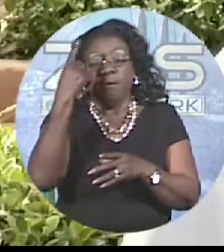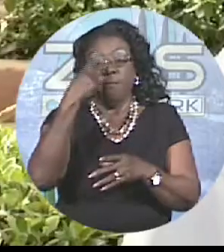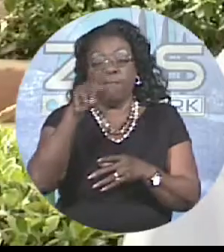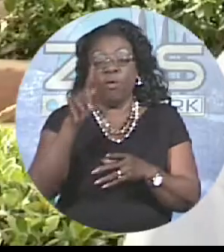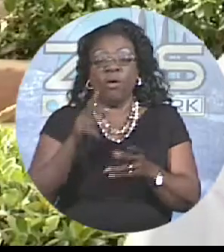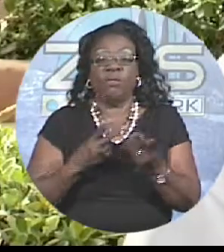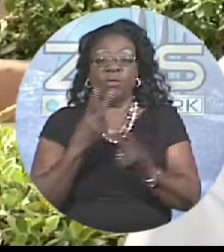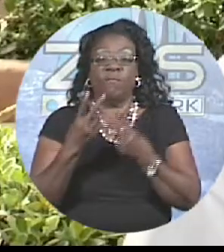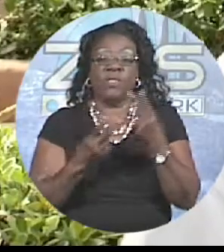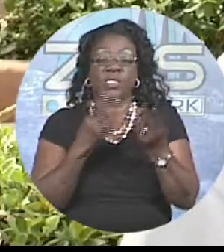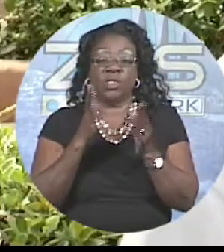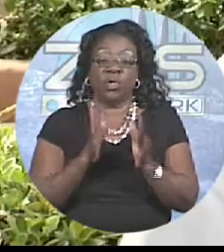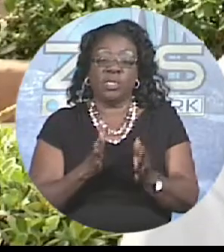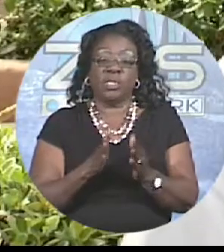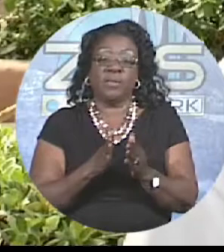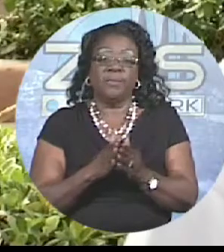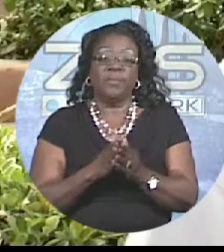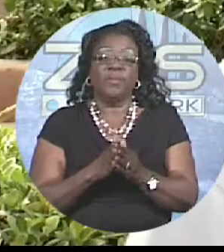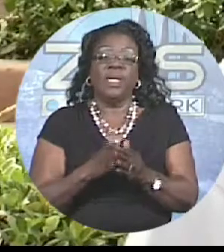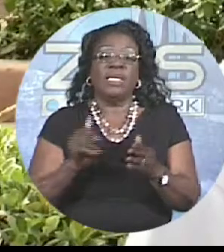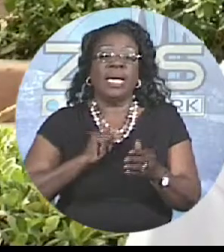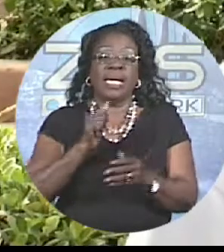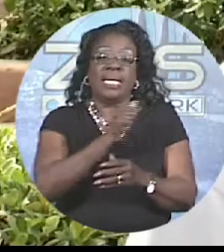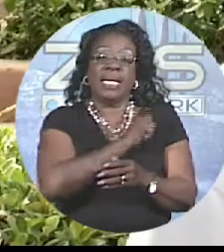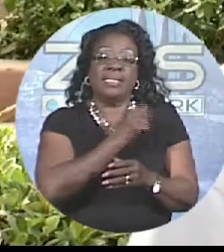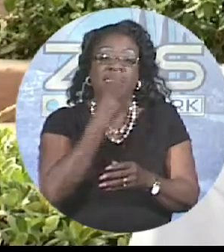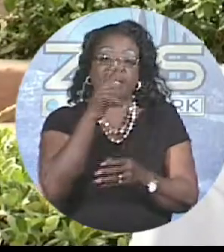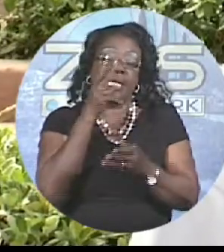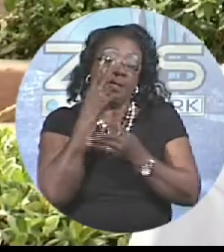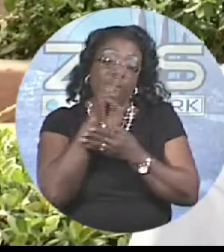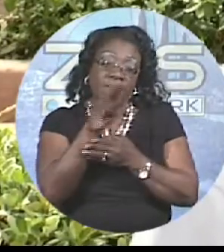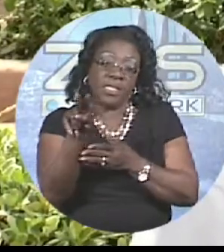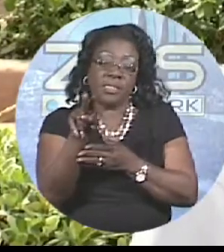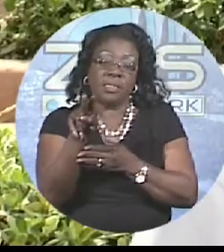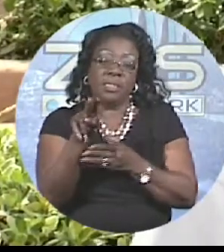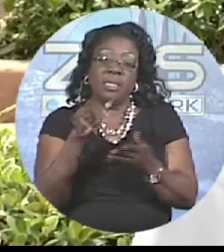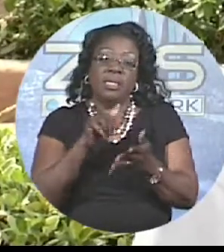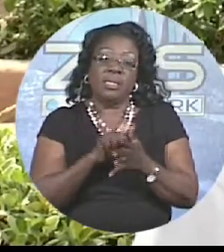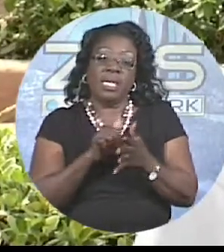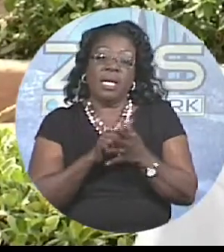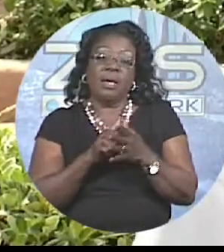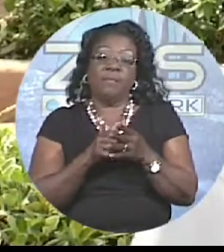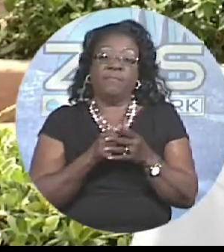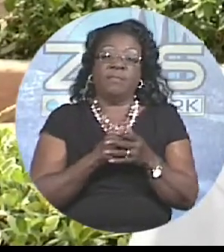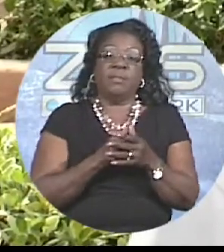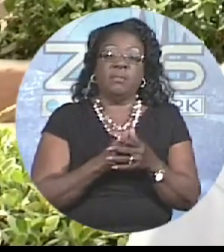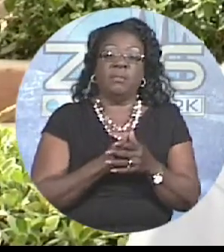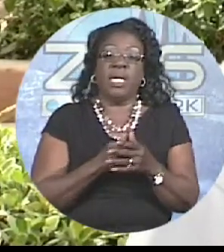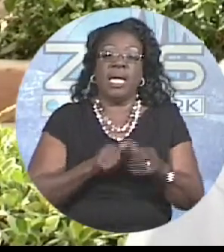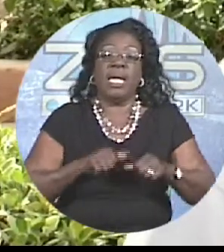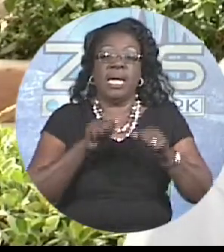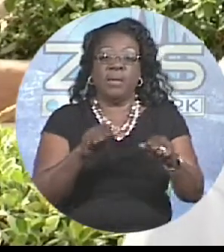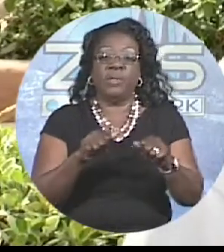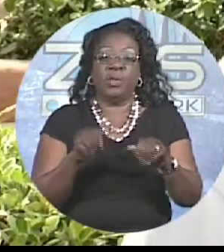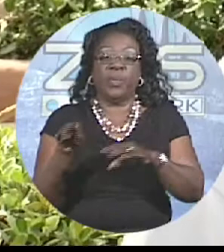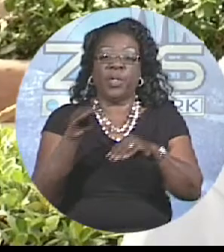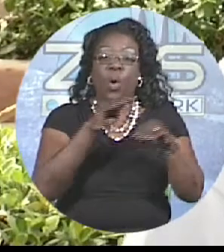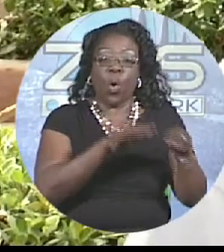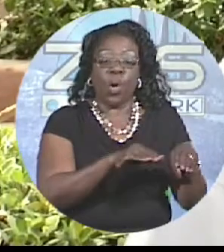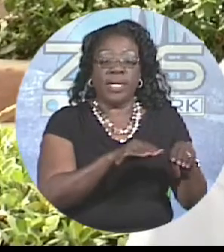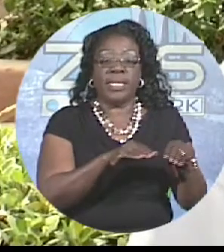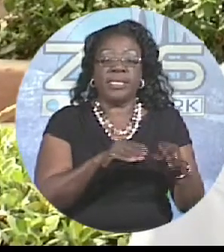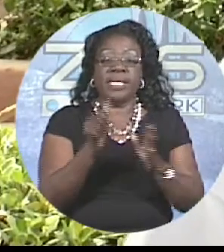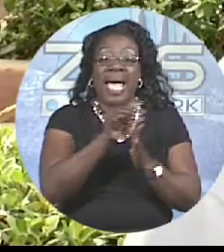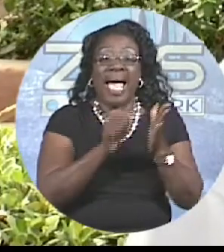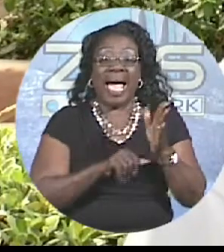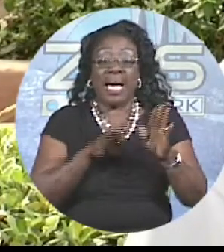It's just phenomenal that Atlantis has seen the vision, that have the foresight to be able to put on this art walk